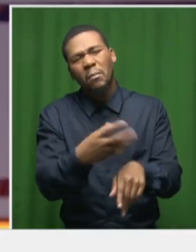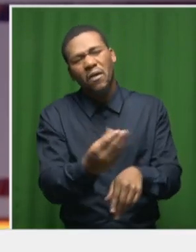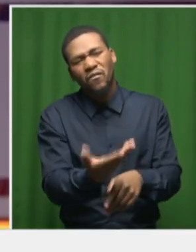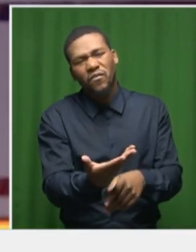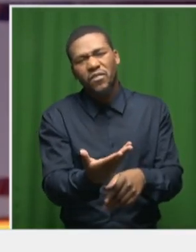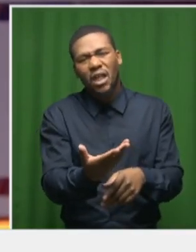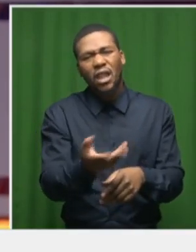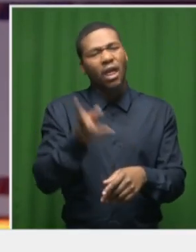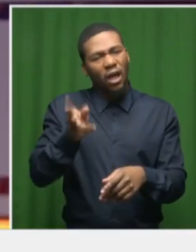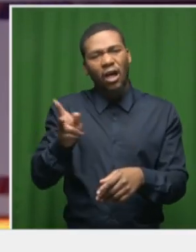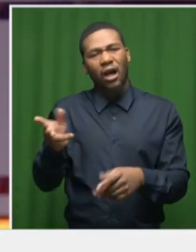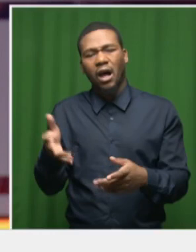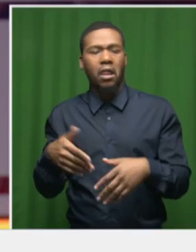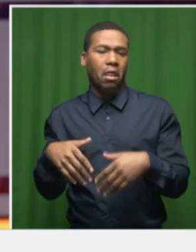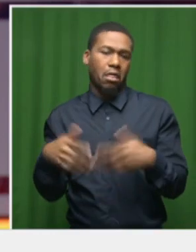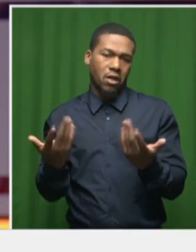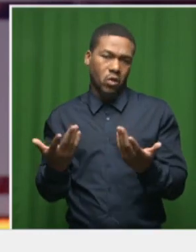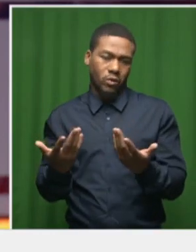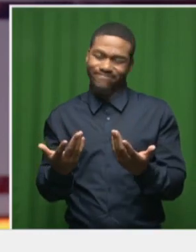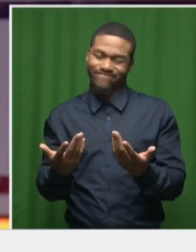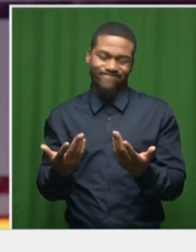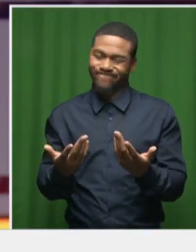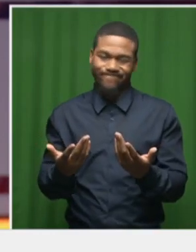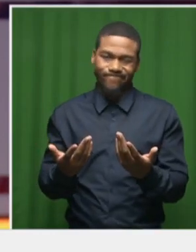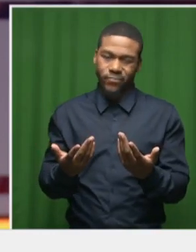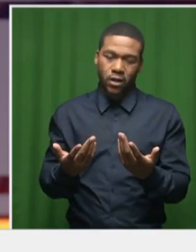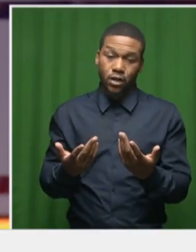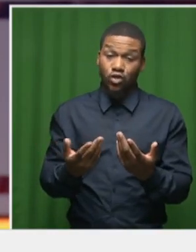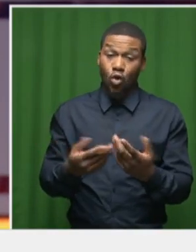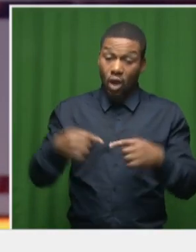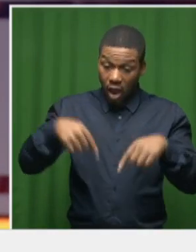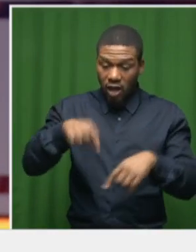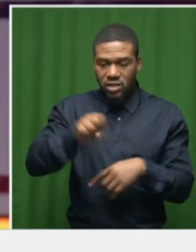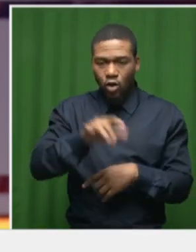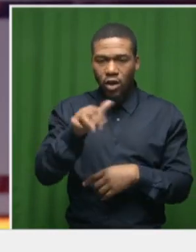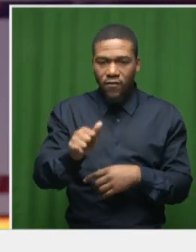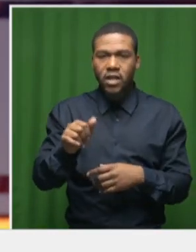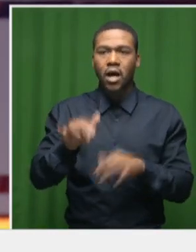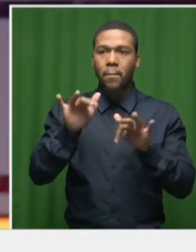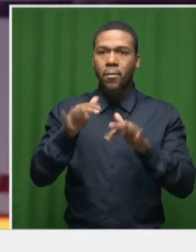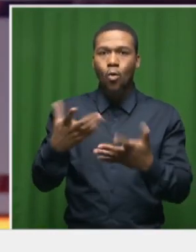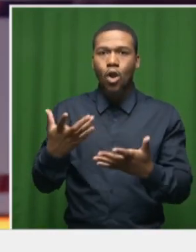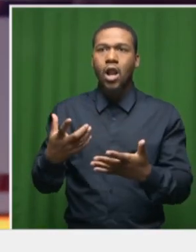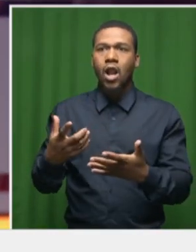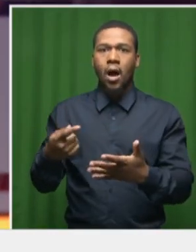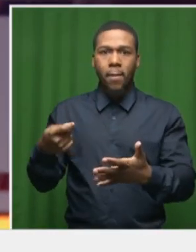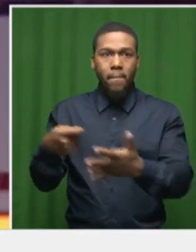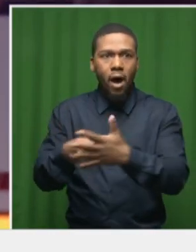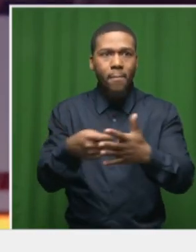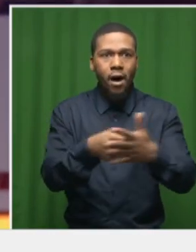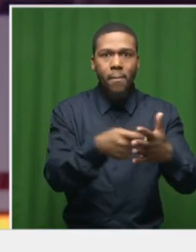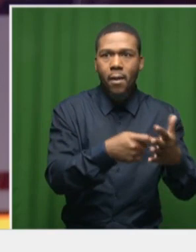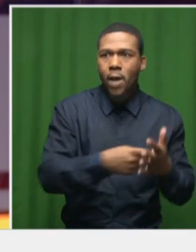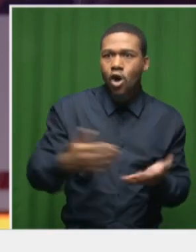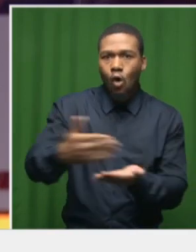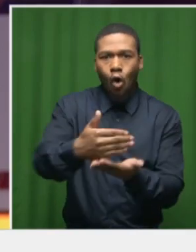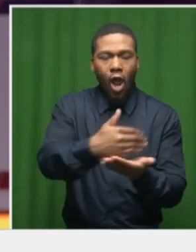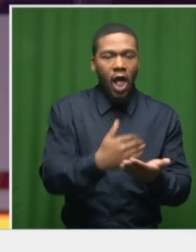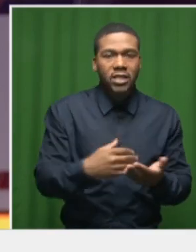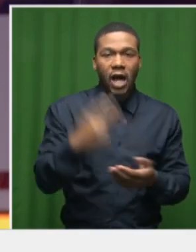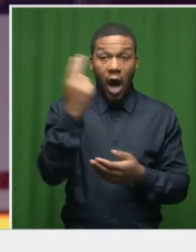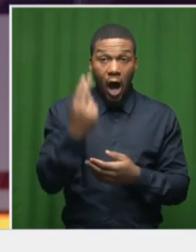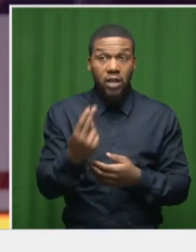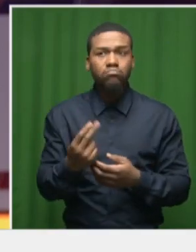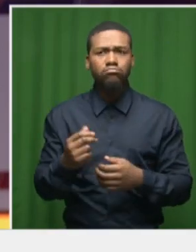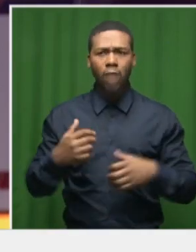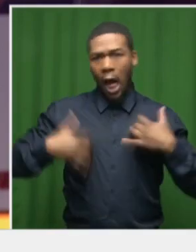how collectors deal with that. Our collector base in South Africa is very exciting, very new kind of collectors are coming up. And I think it